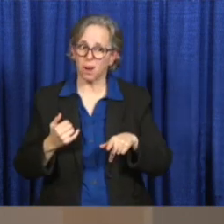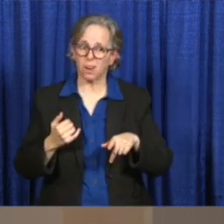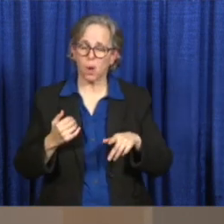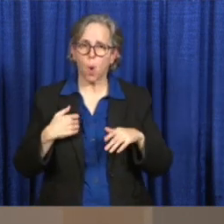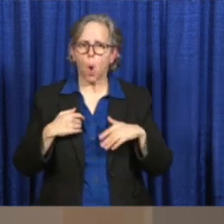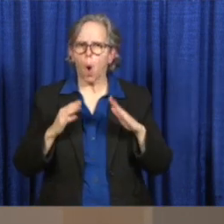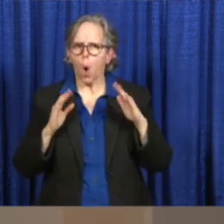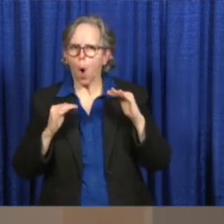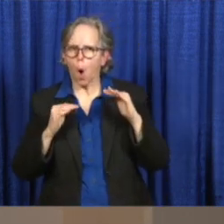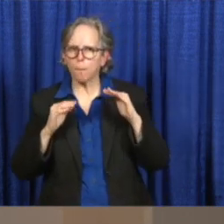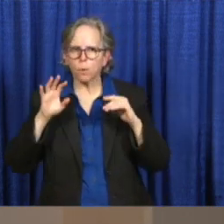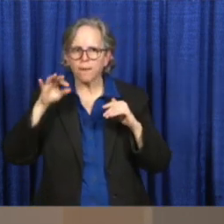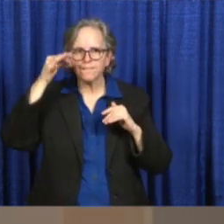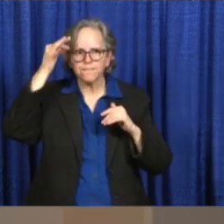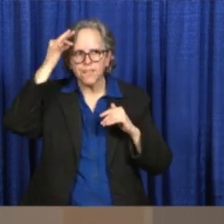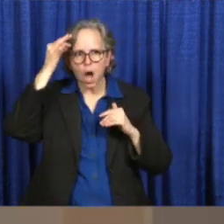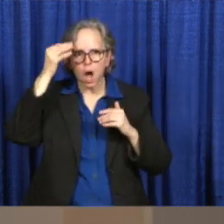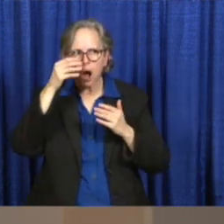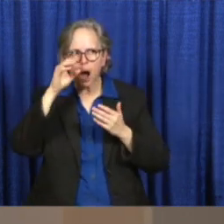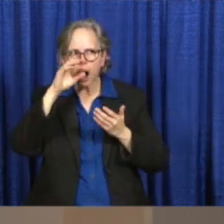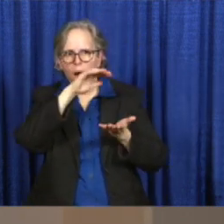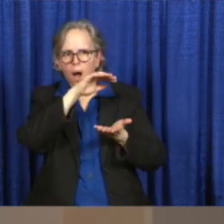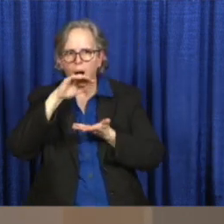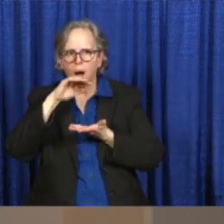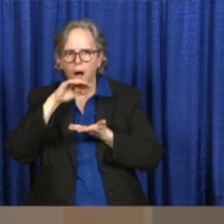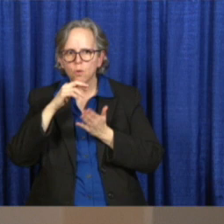What was in the CARE Act that we will be able to help